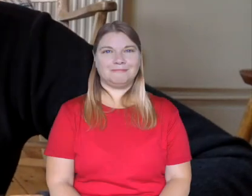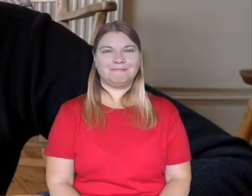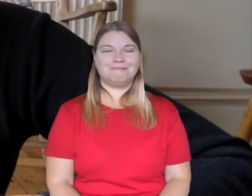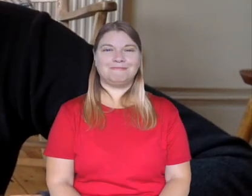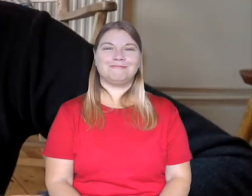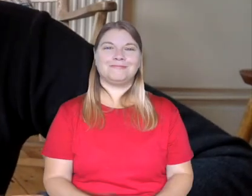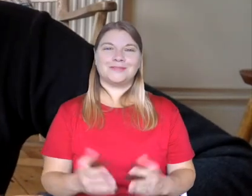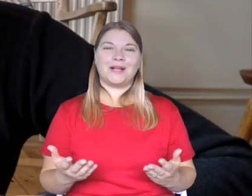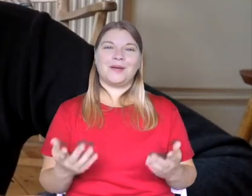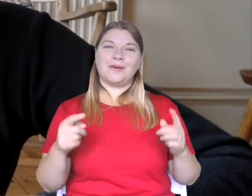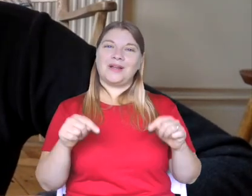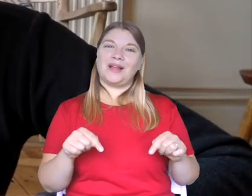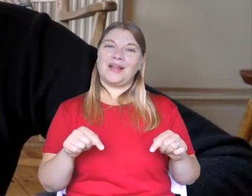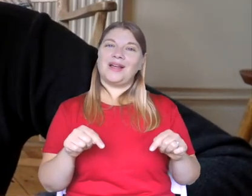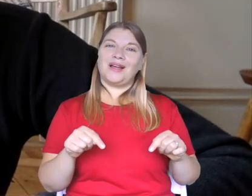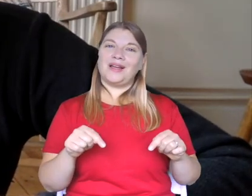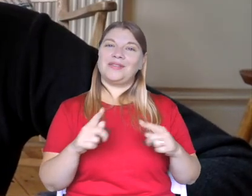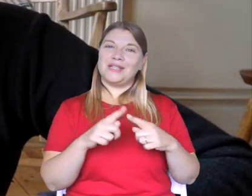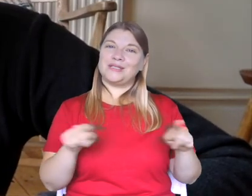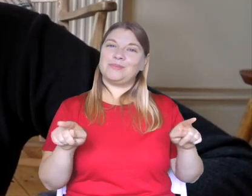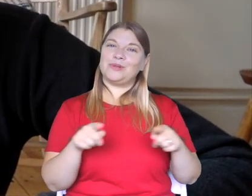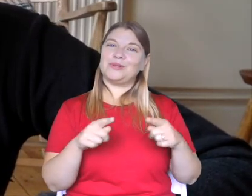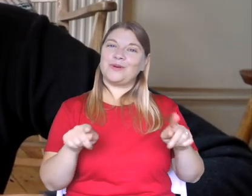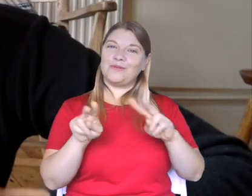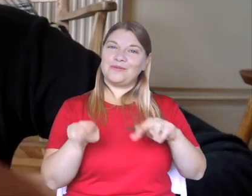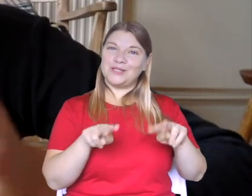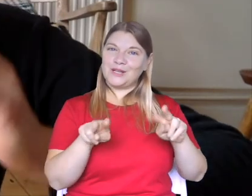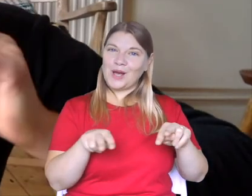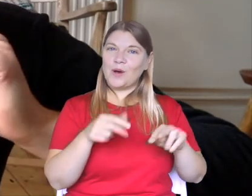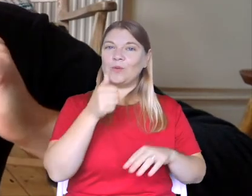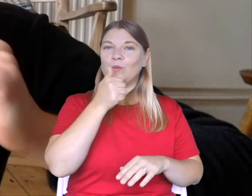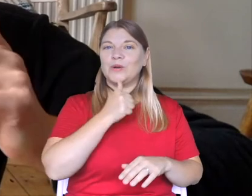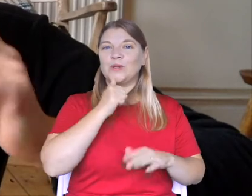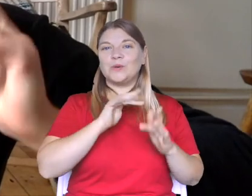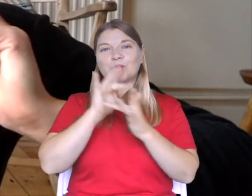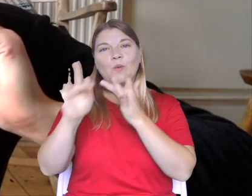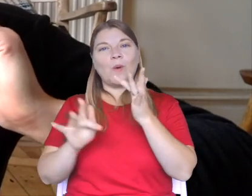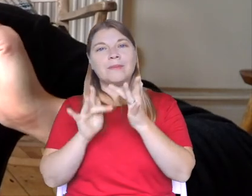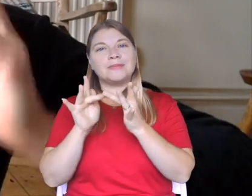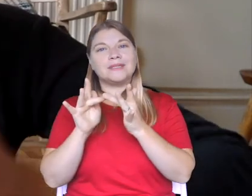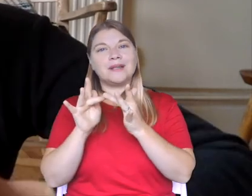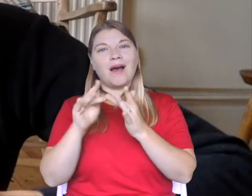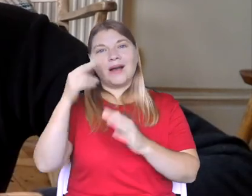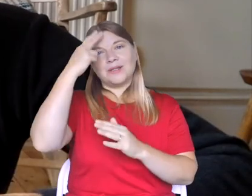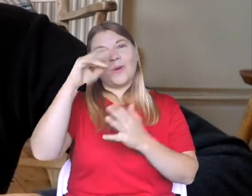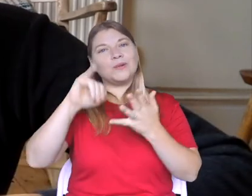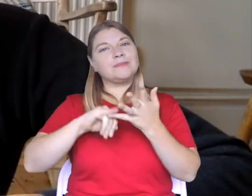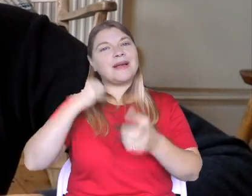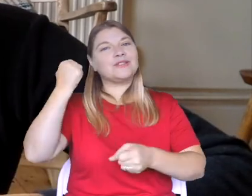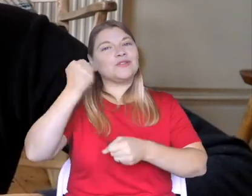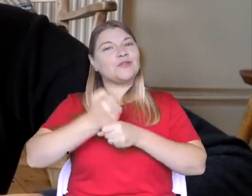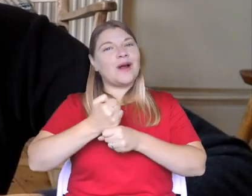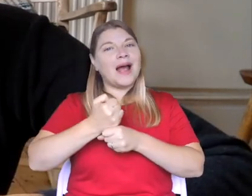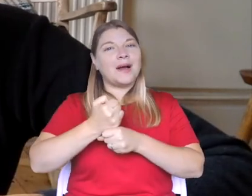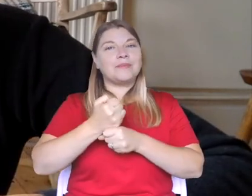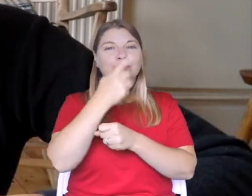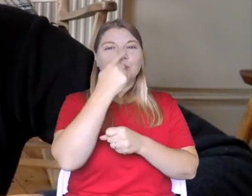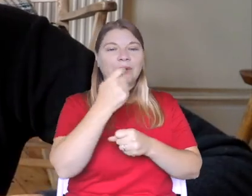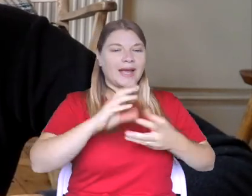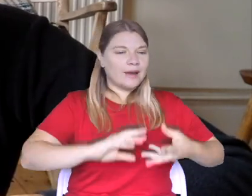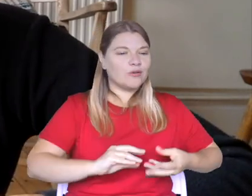So in this session, we have used spectrogram to see as well as hear different